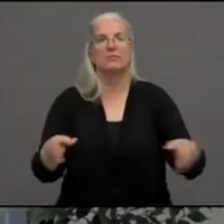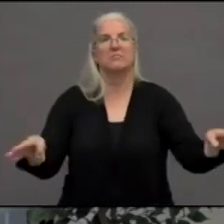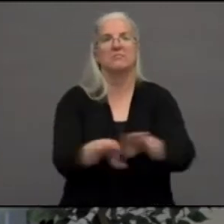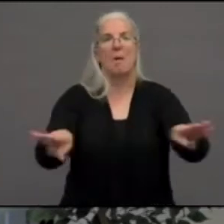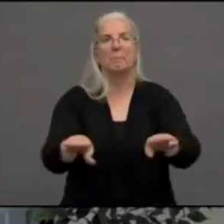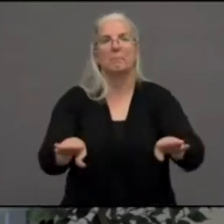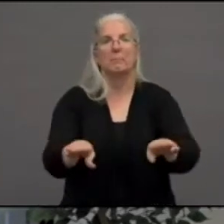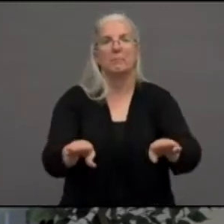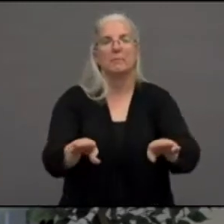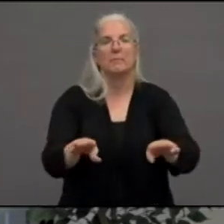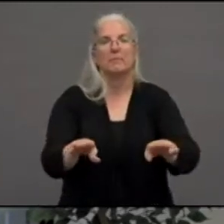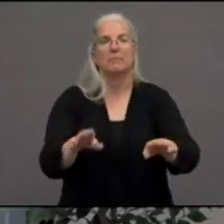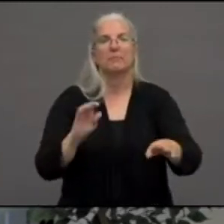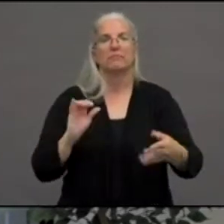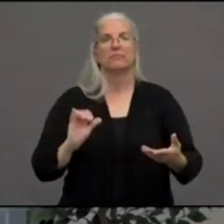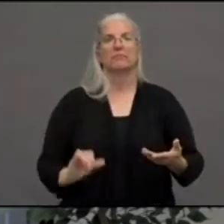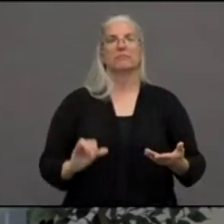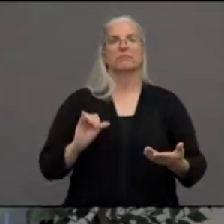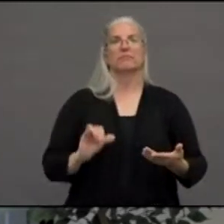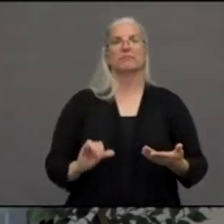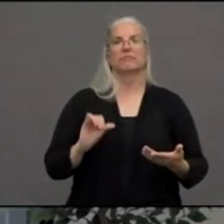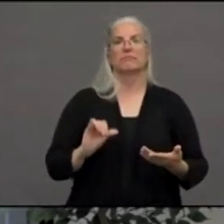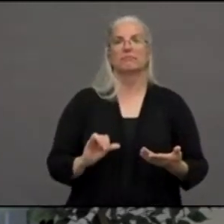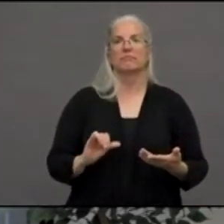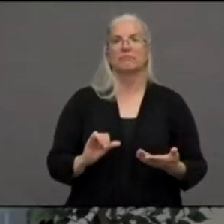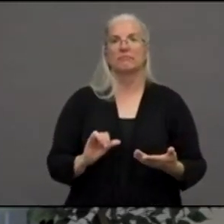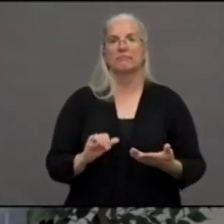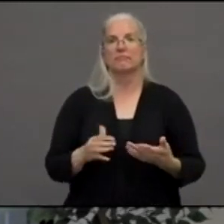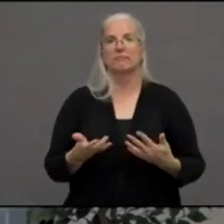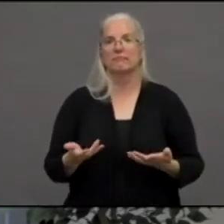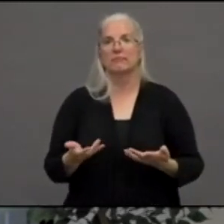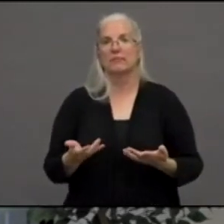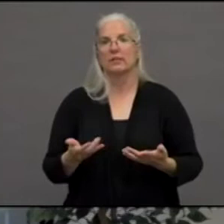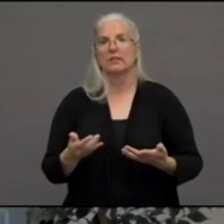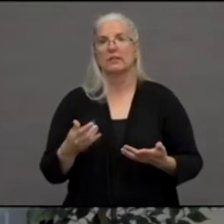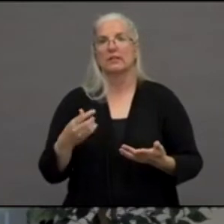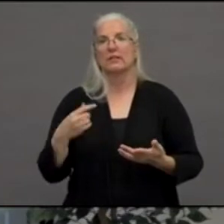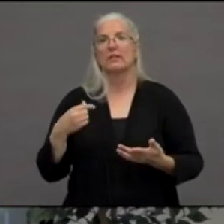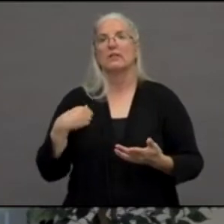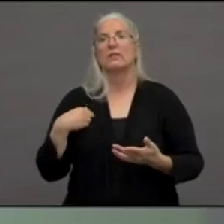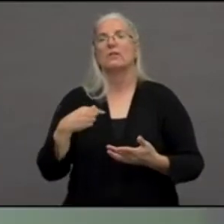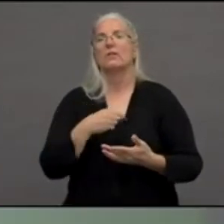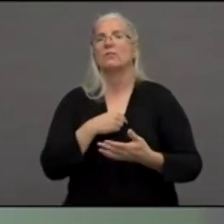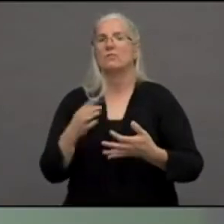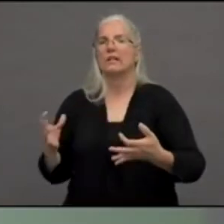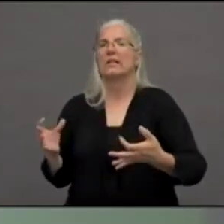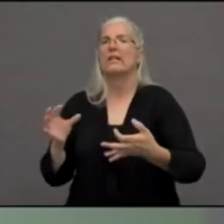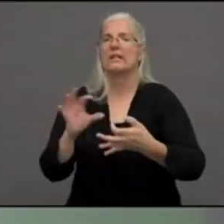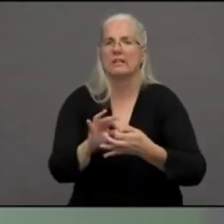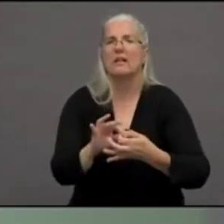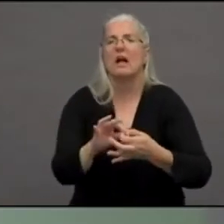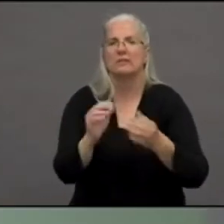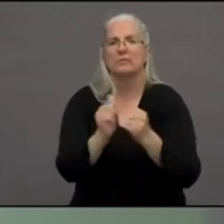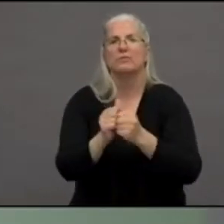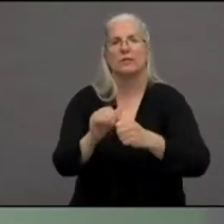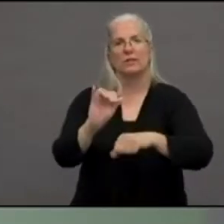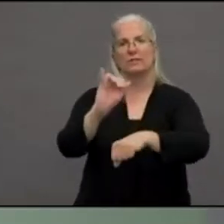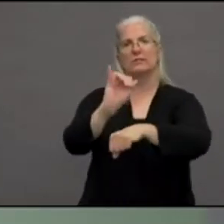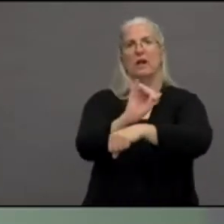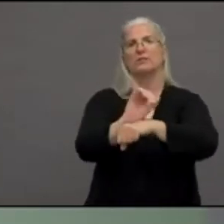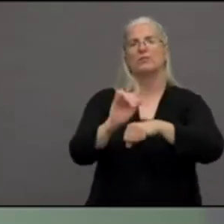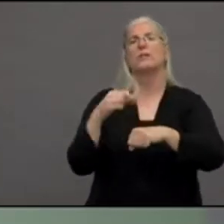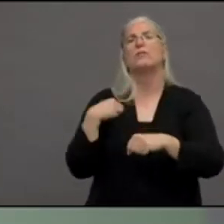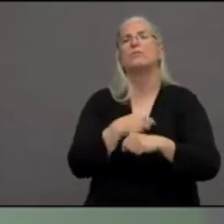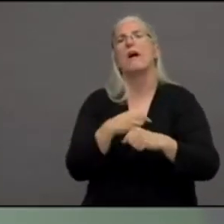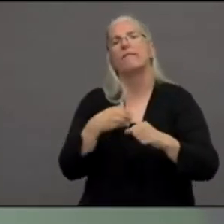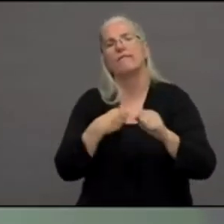close again. So we are very connected with the industry. We have friends that own salons, and we understand that they're going